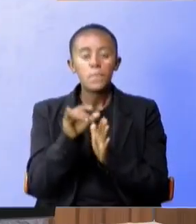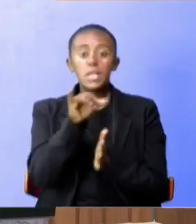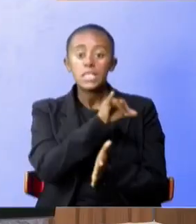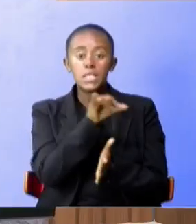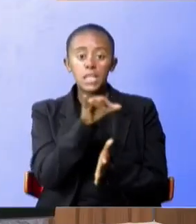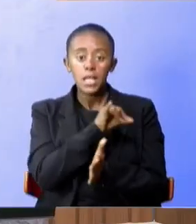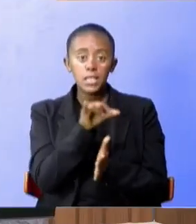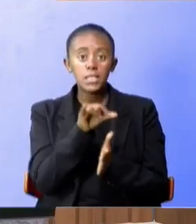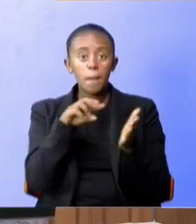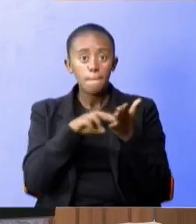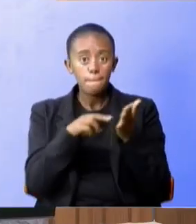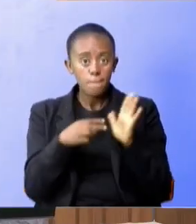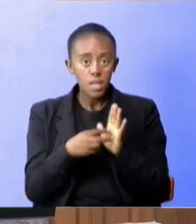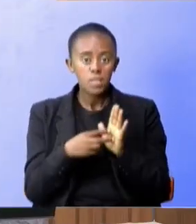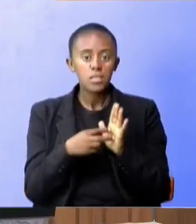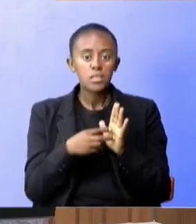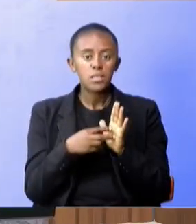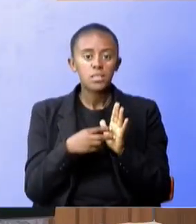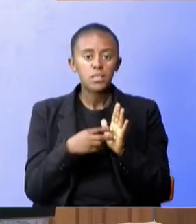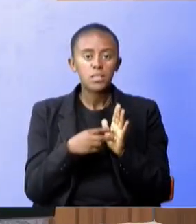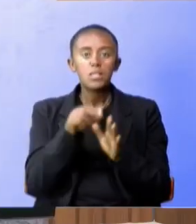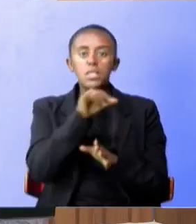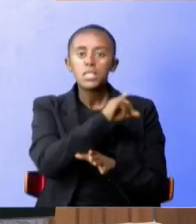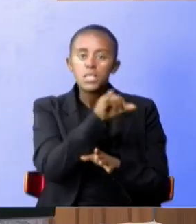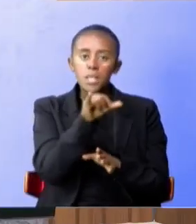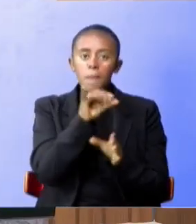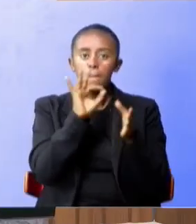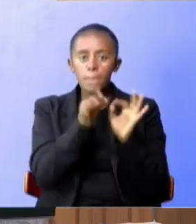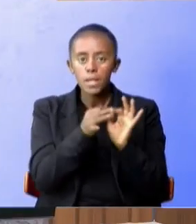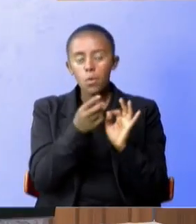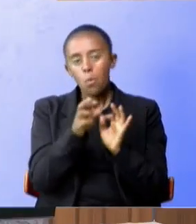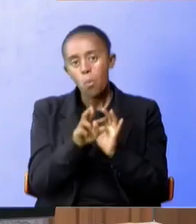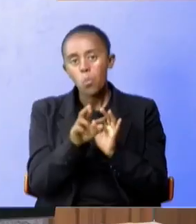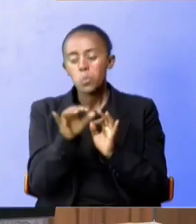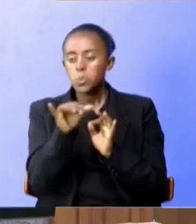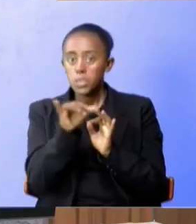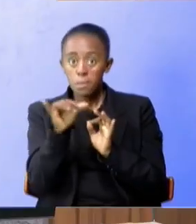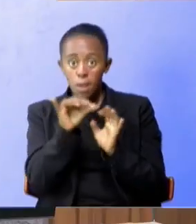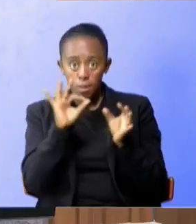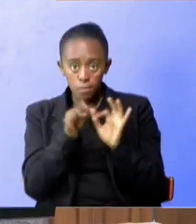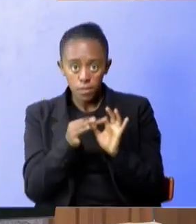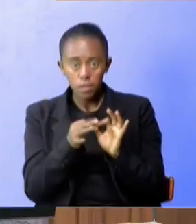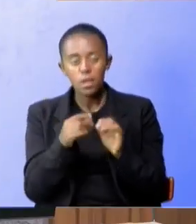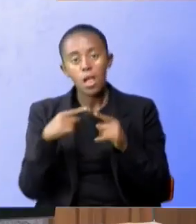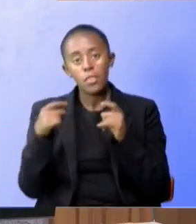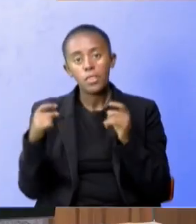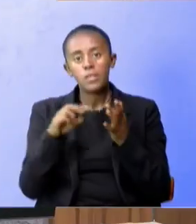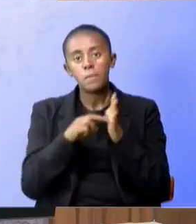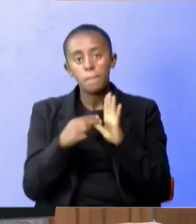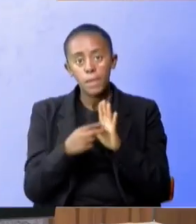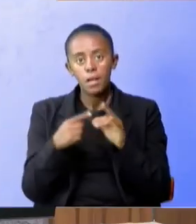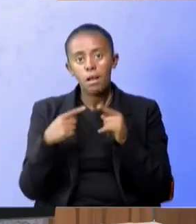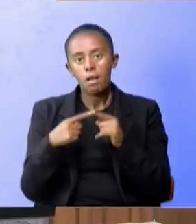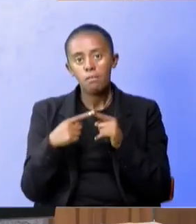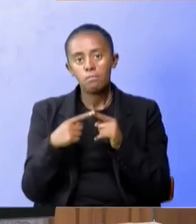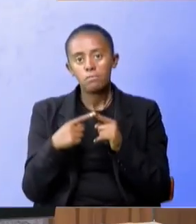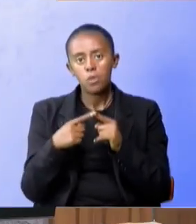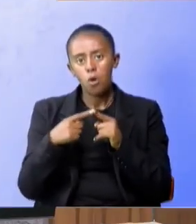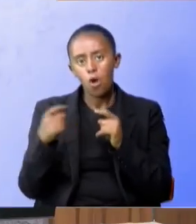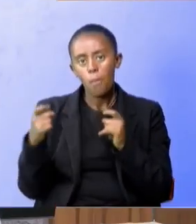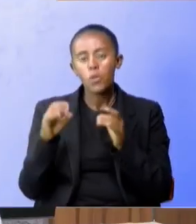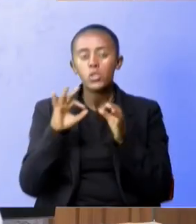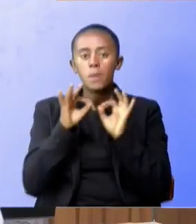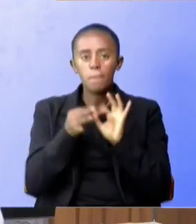synonyms means same meaning or similar meaning, and antonyms means what? An